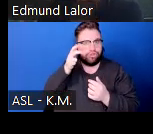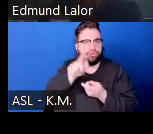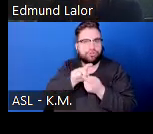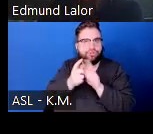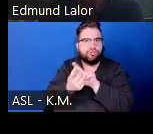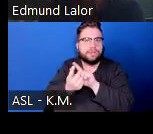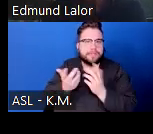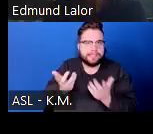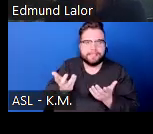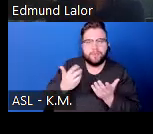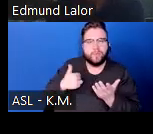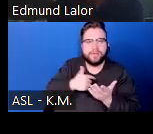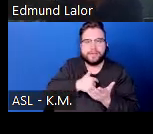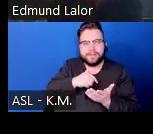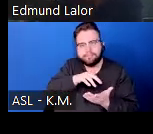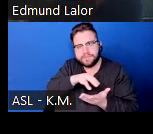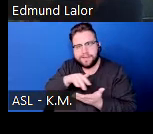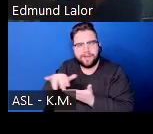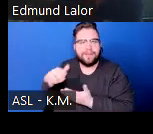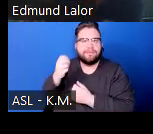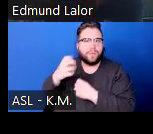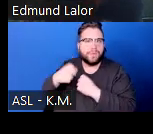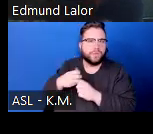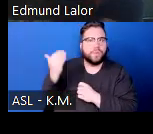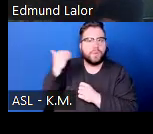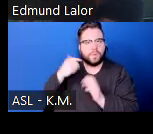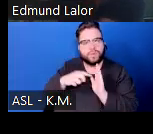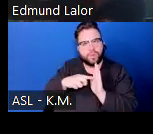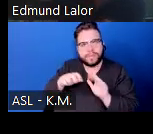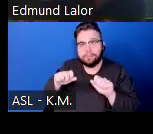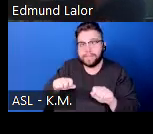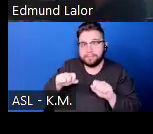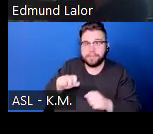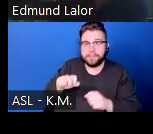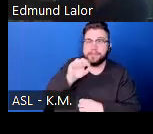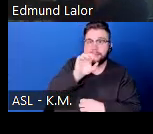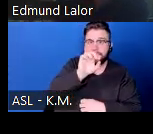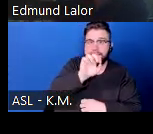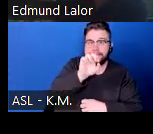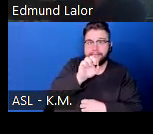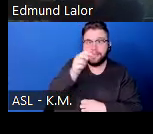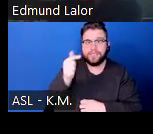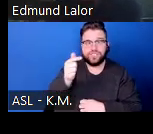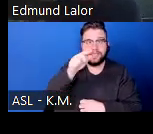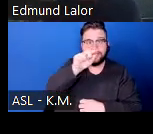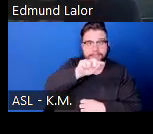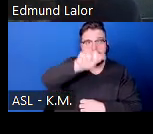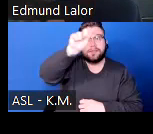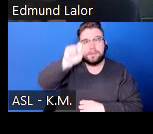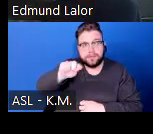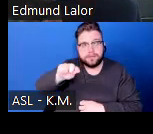possible that these EEG signals, in fact, did vary. The strength with which the EEG tracked the auditory